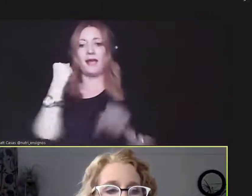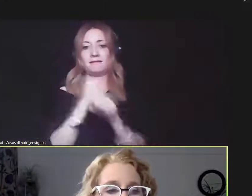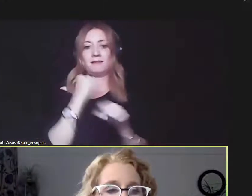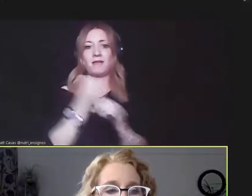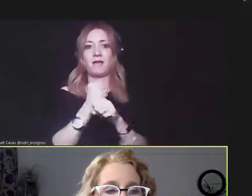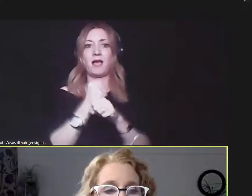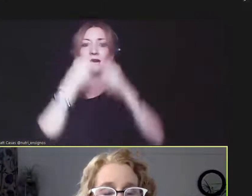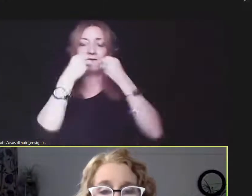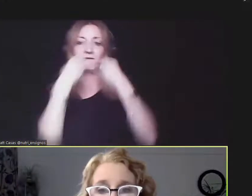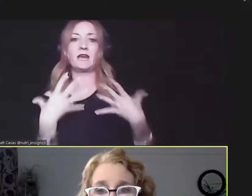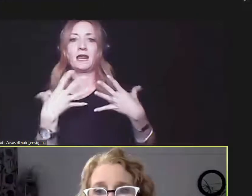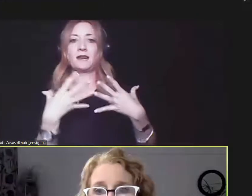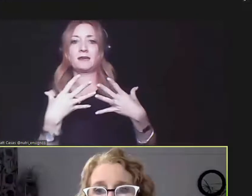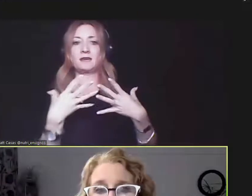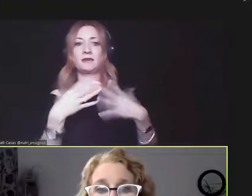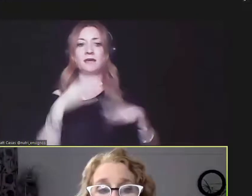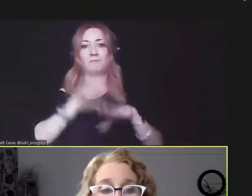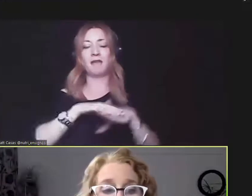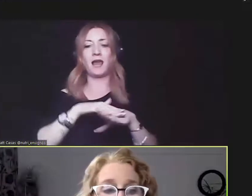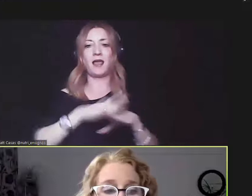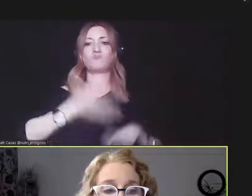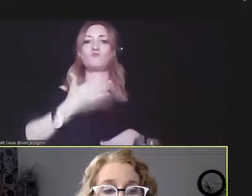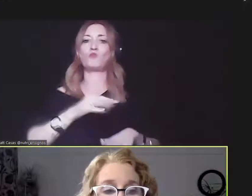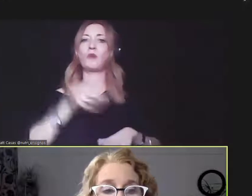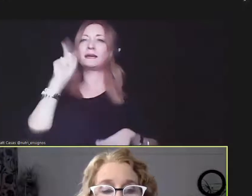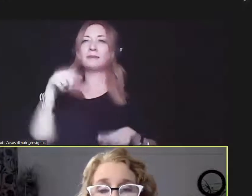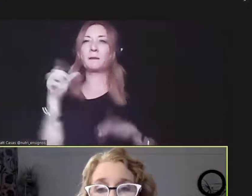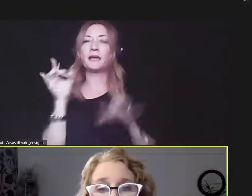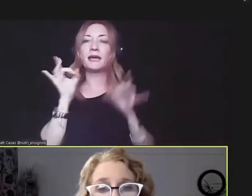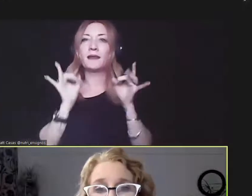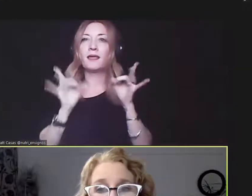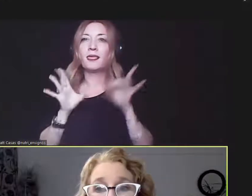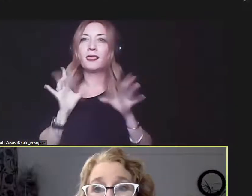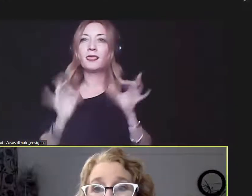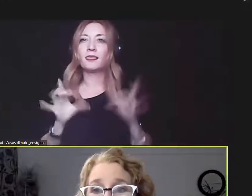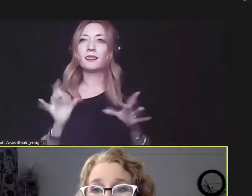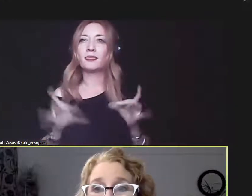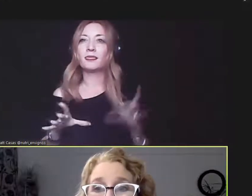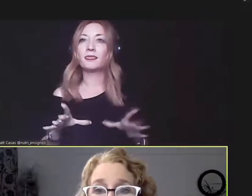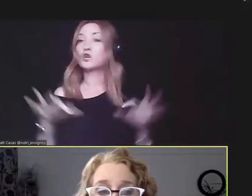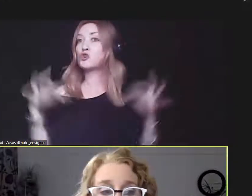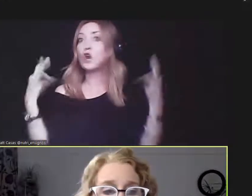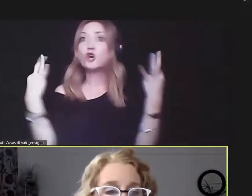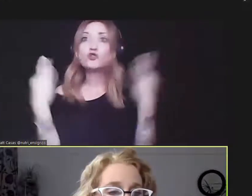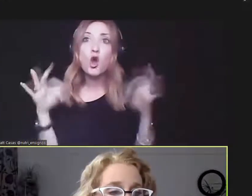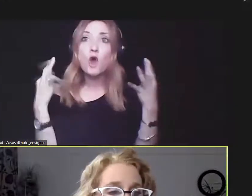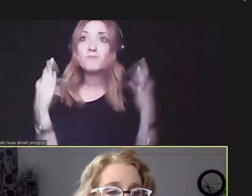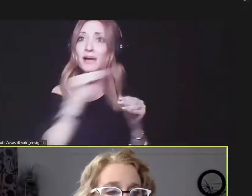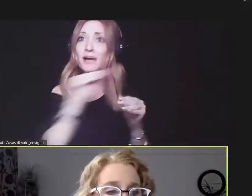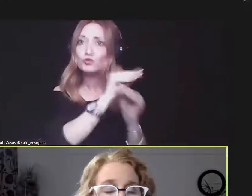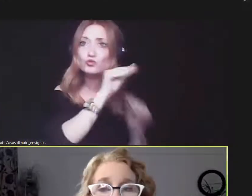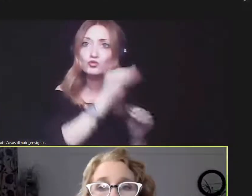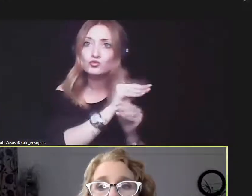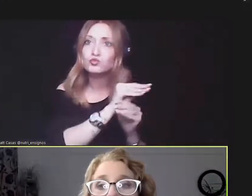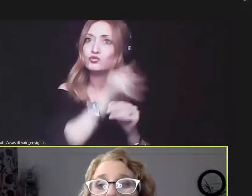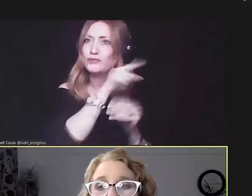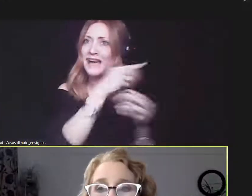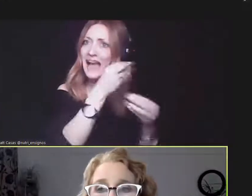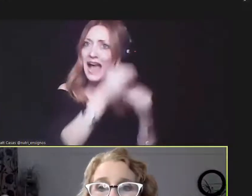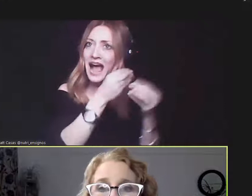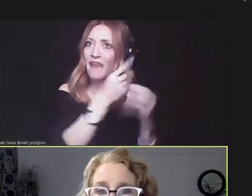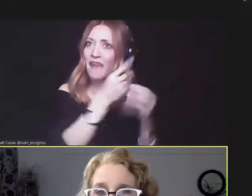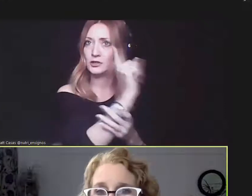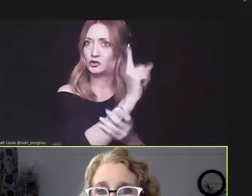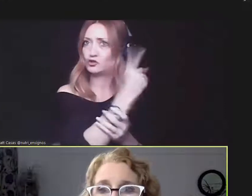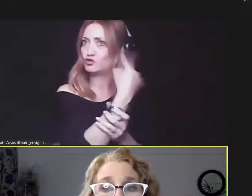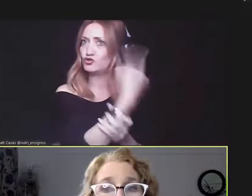detoxifying processes. And it will result in the body just being more efficient in